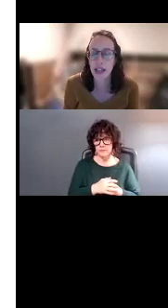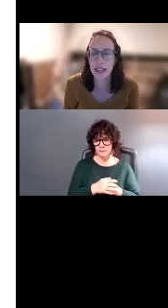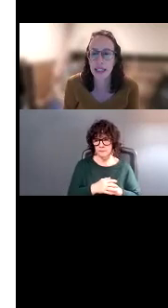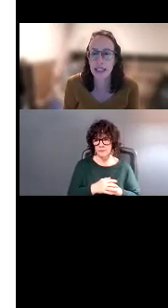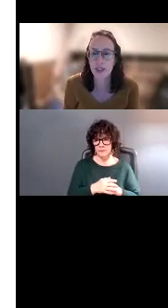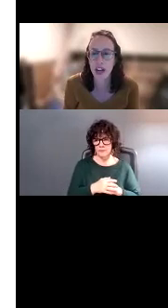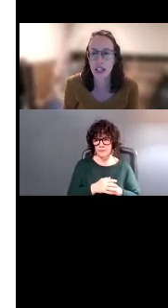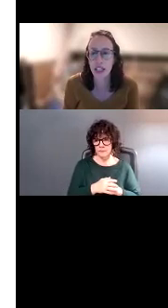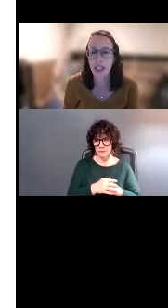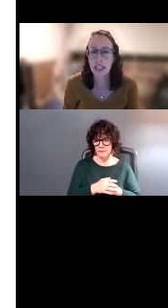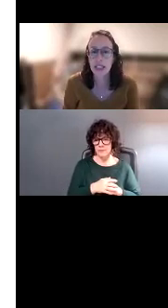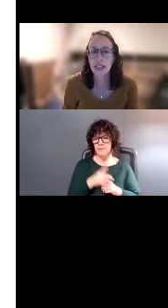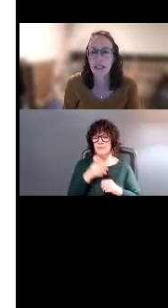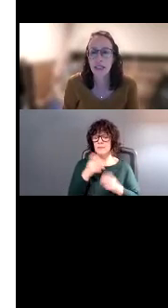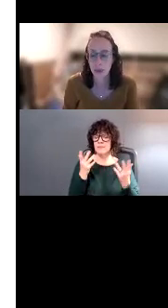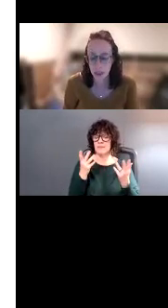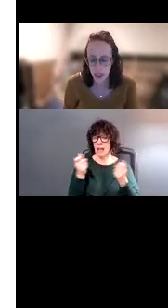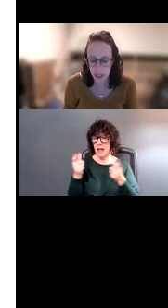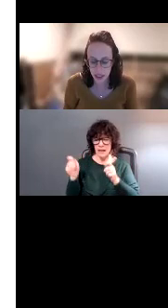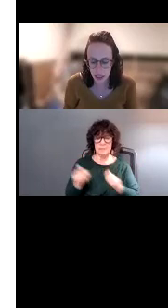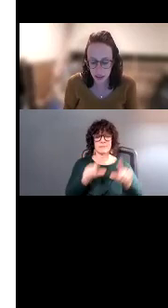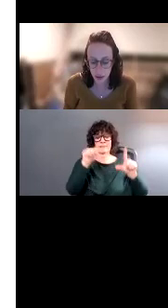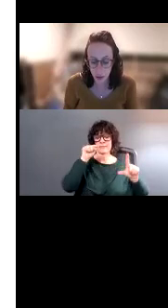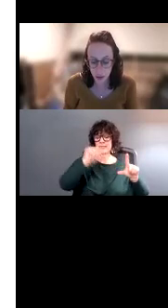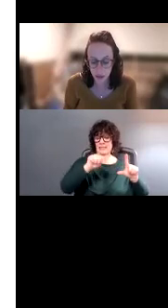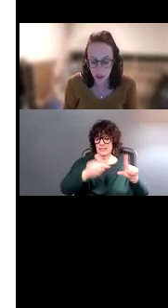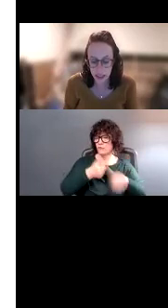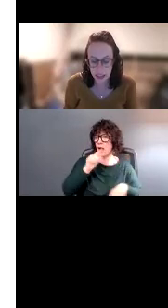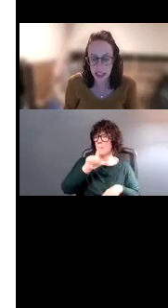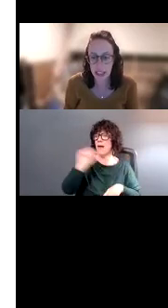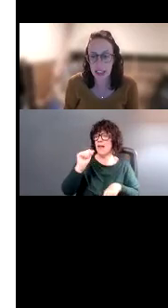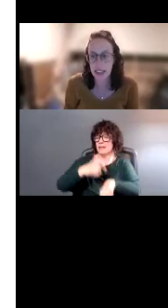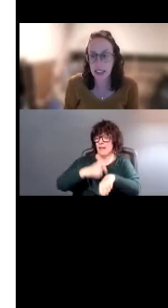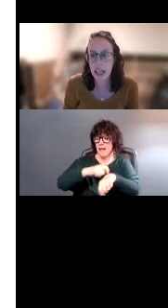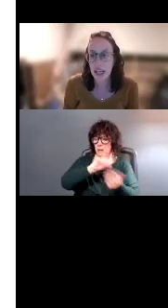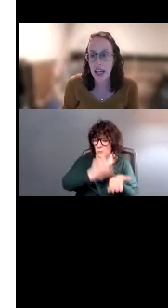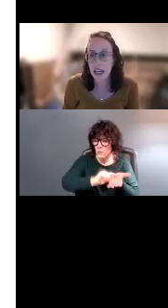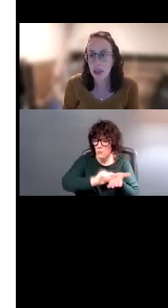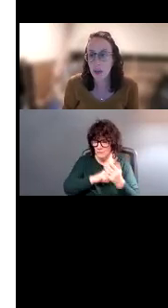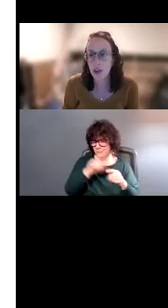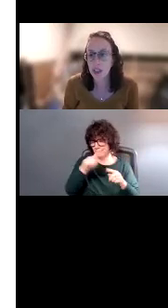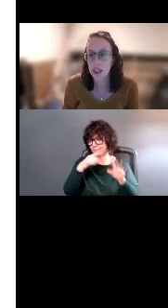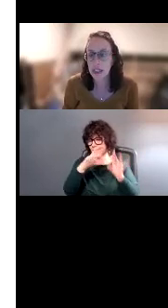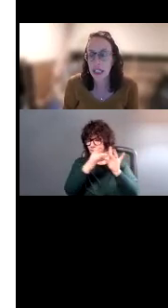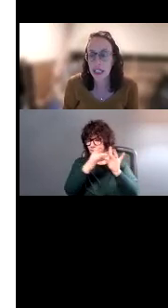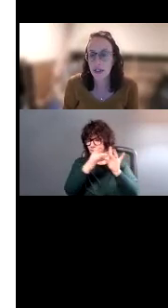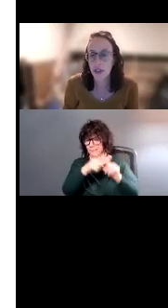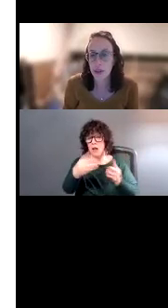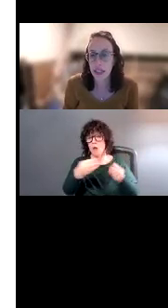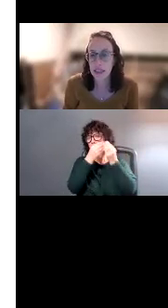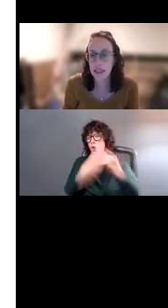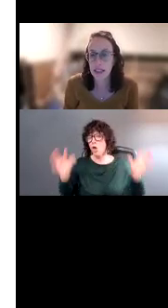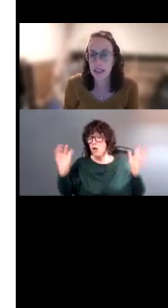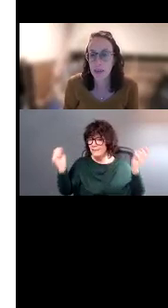in the Palisades fire, then someone stole one of their identities. And we've already seen a